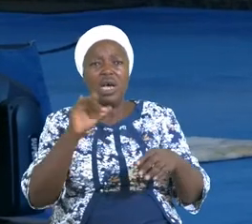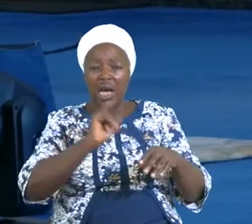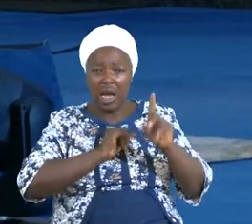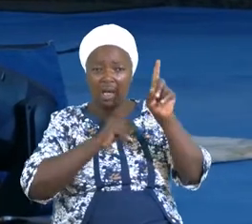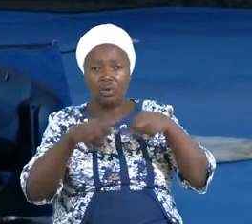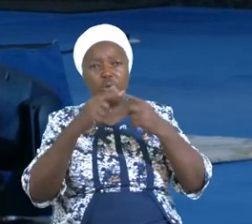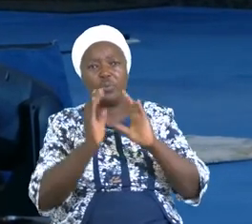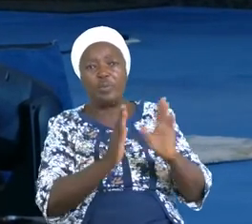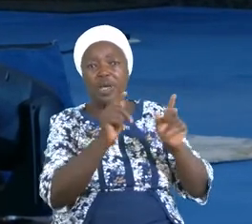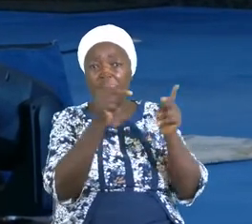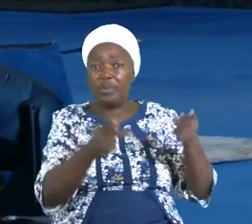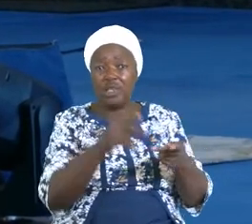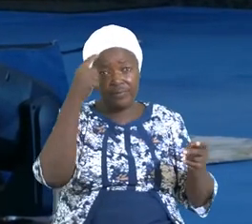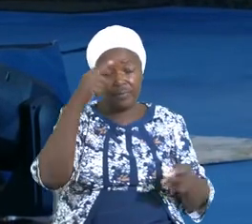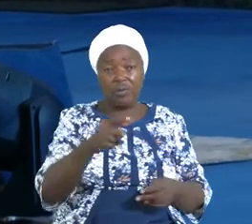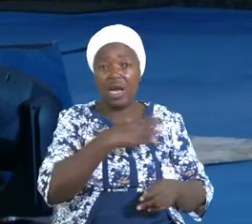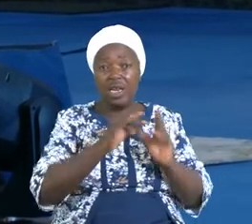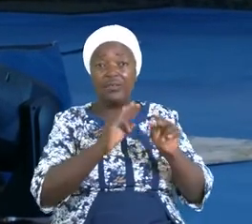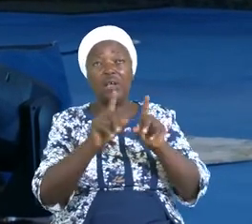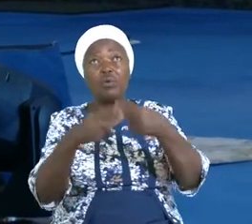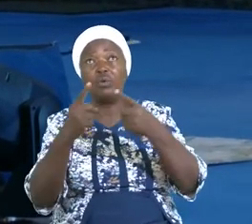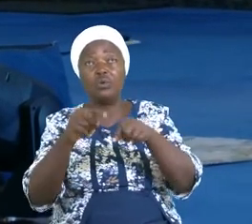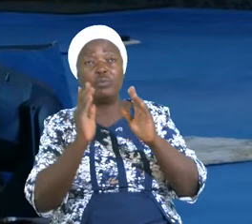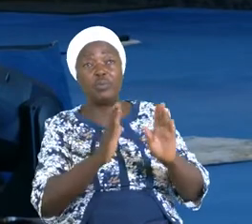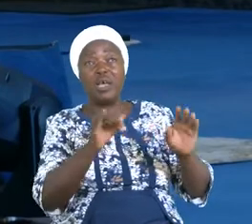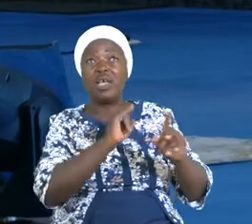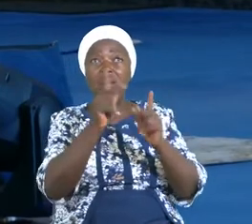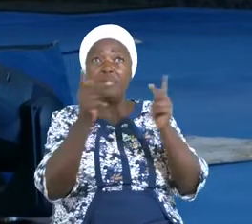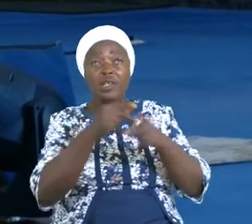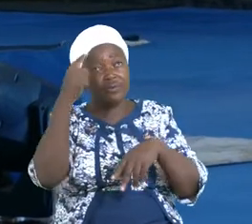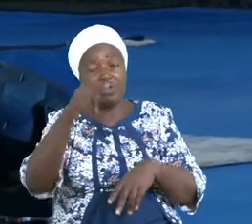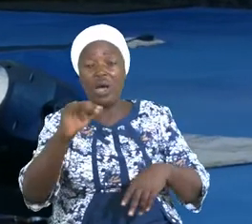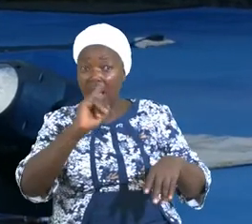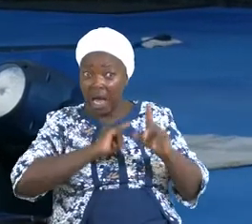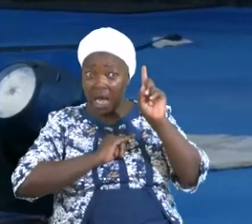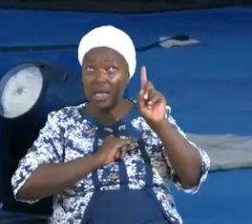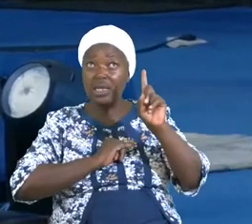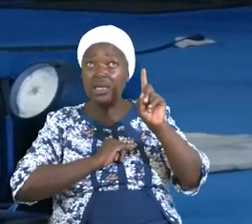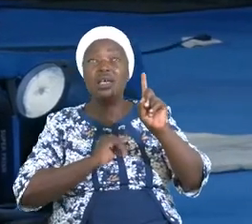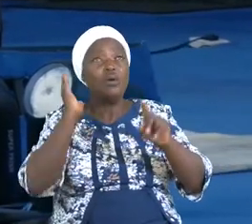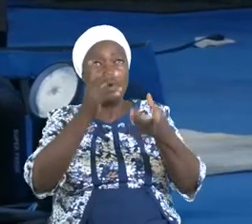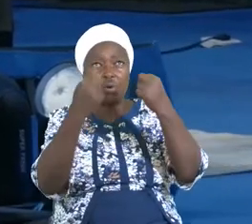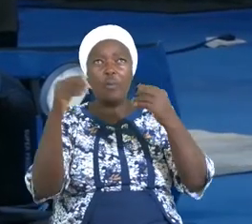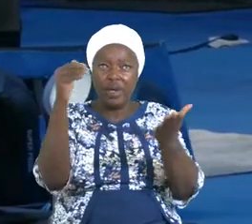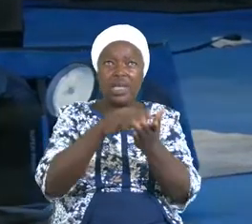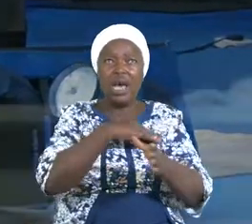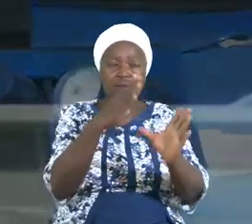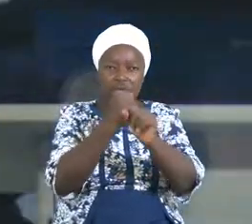and prepare a place for you, I will come again and receive you unto